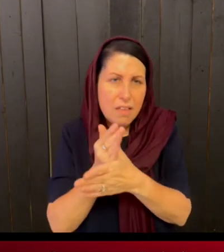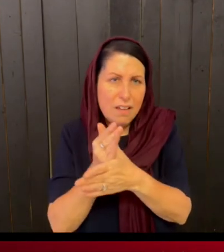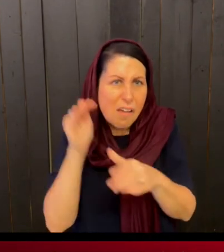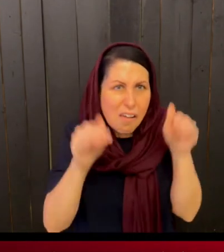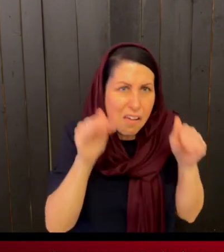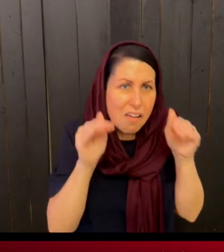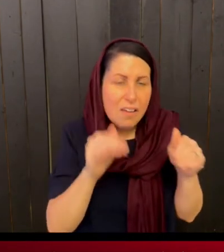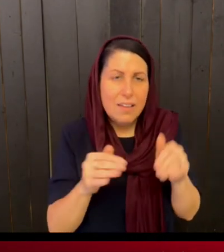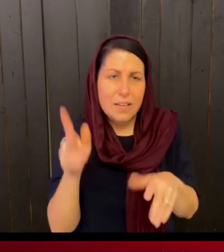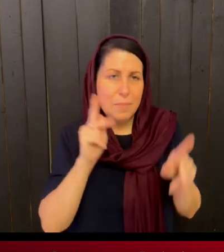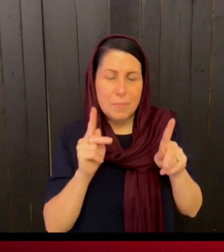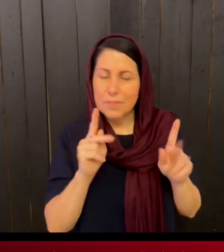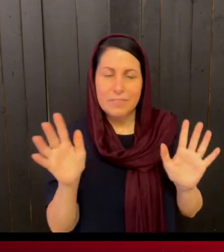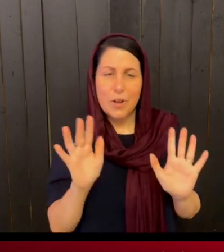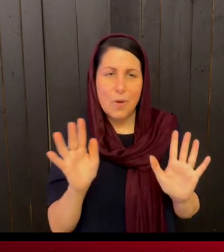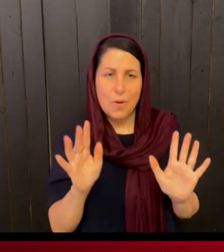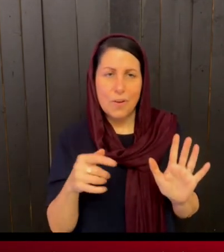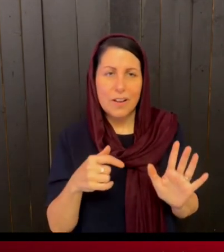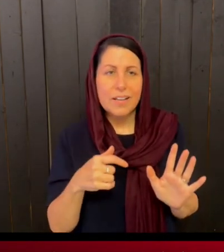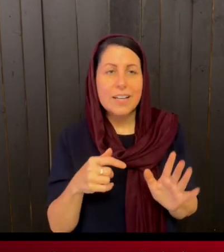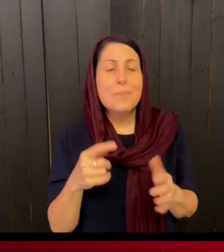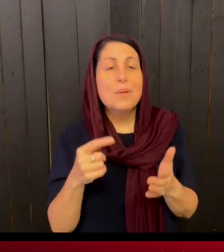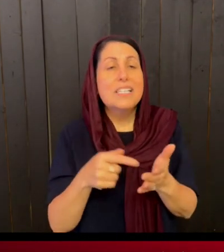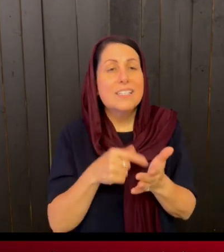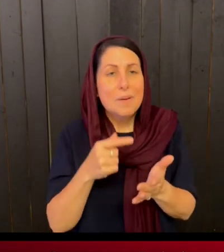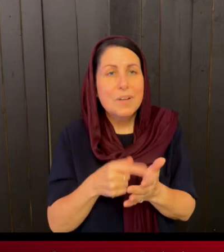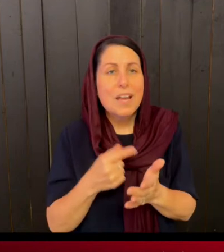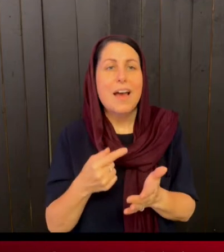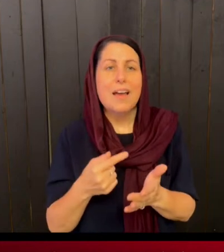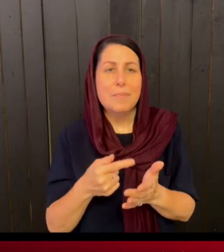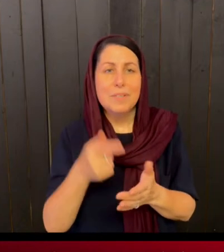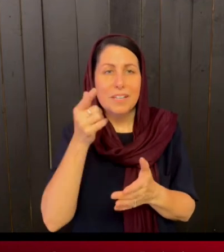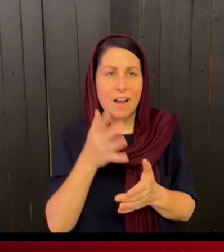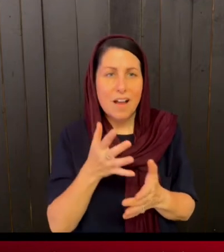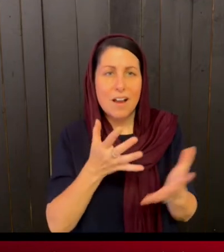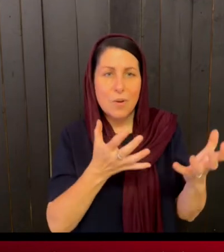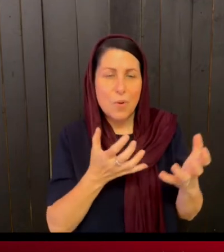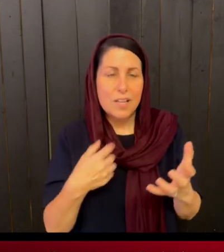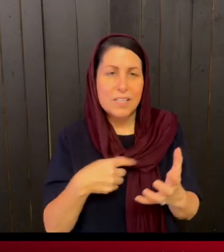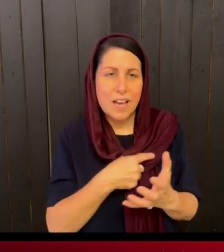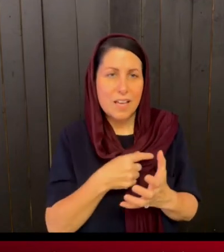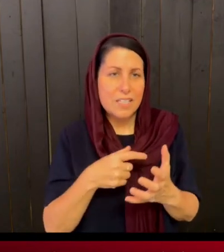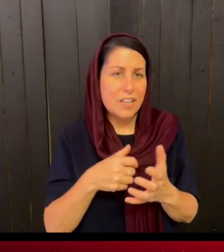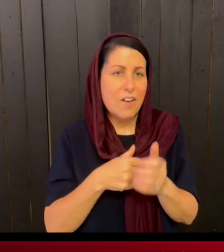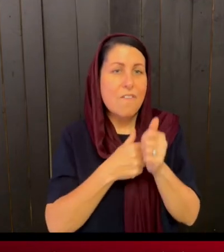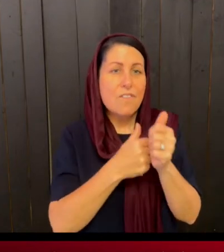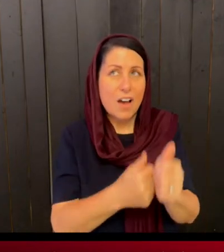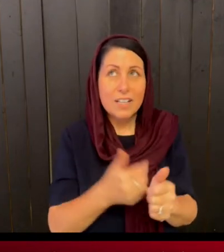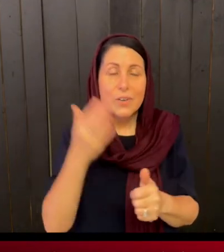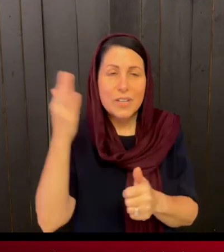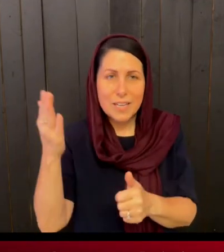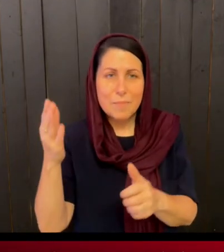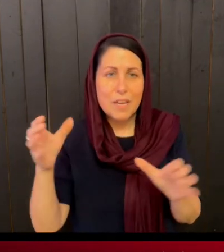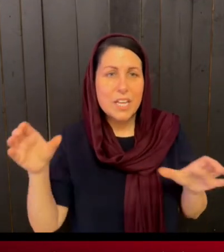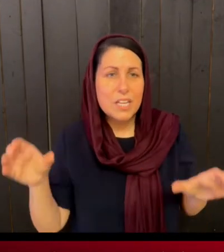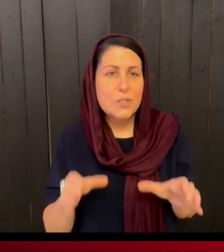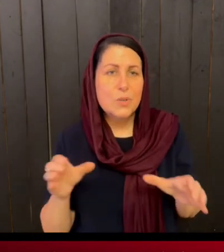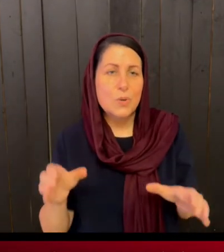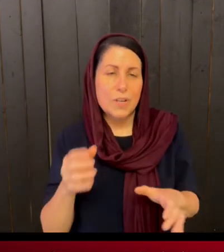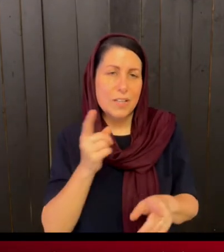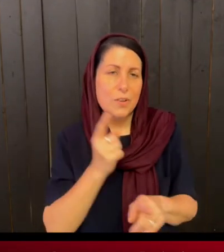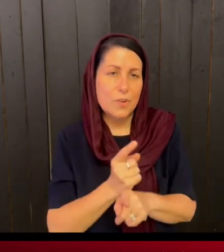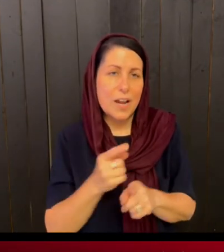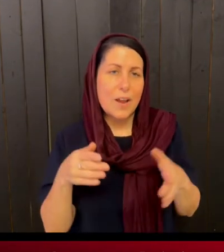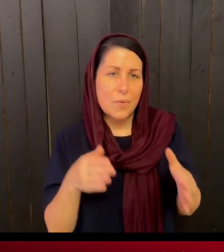off and let God change their hearts. That's usually the case. And let somebody else, maybe somebody else is going to water